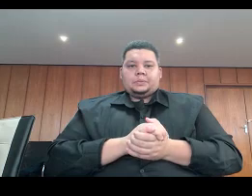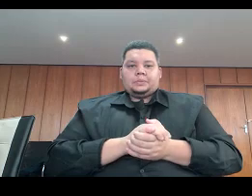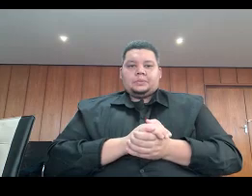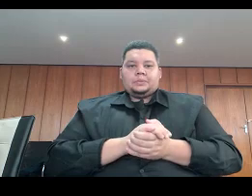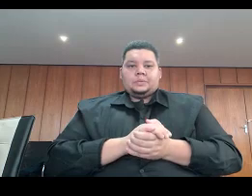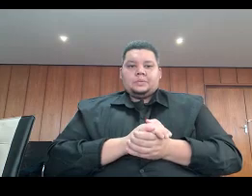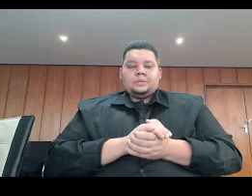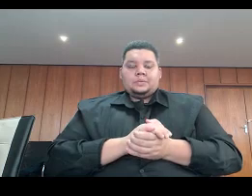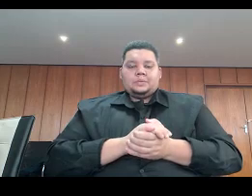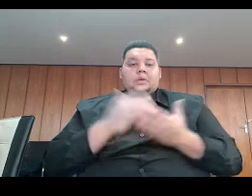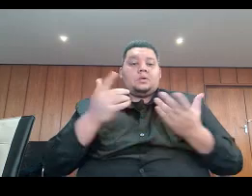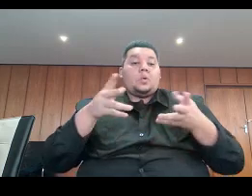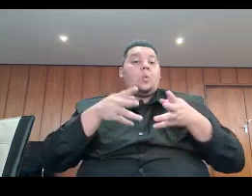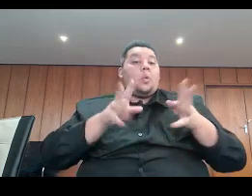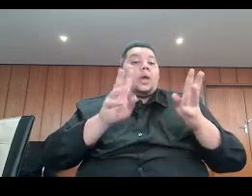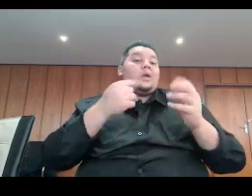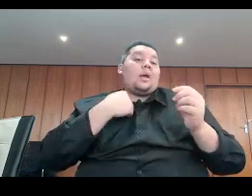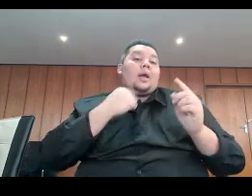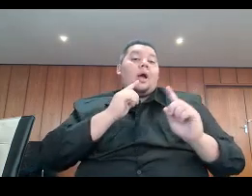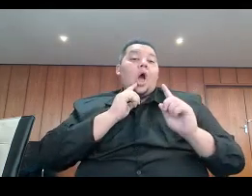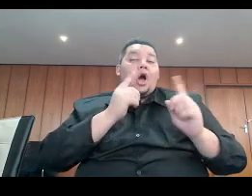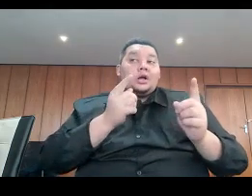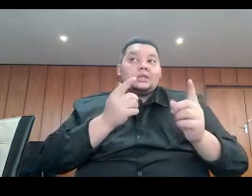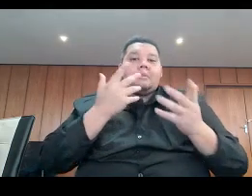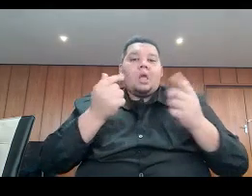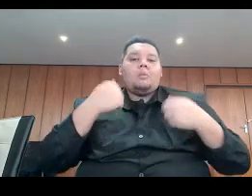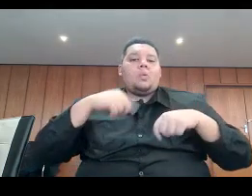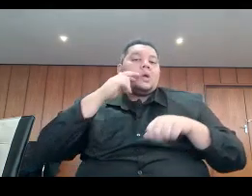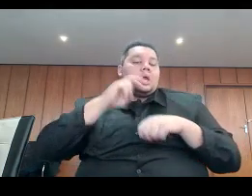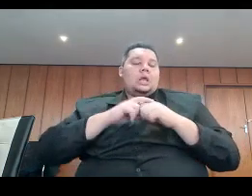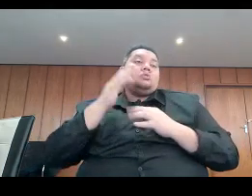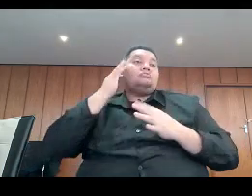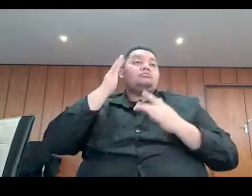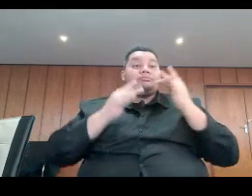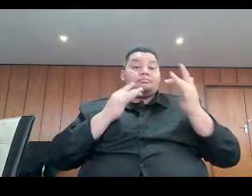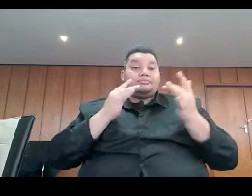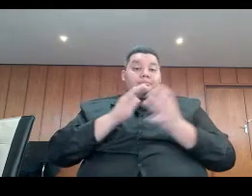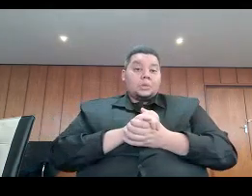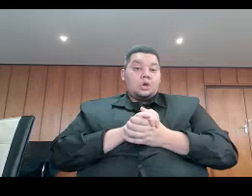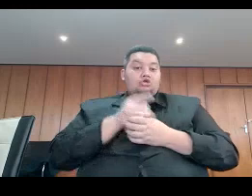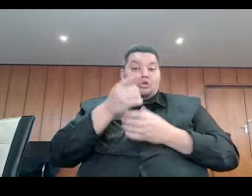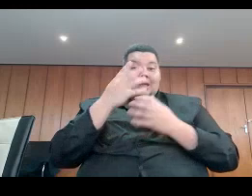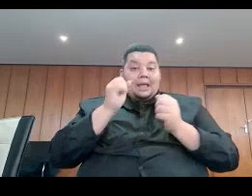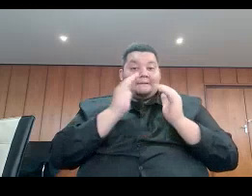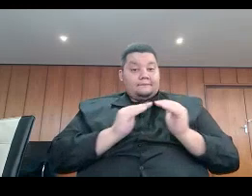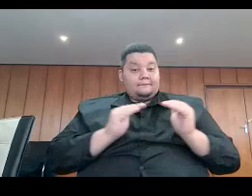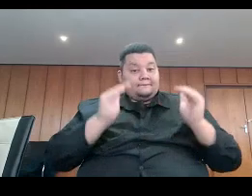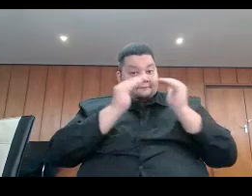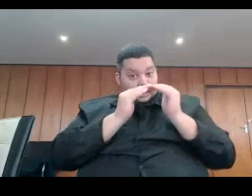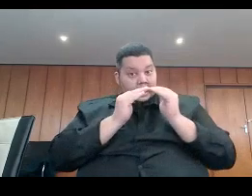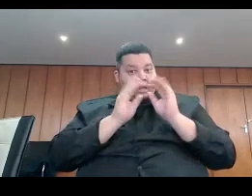Okay, so the way to answer that question is perhaps by thinking about, does she have fair and just opportunities to